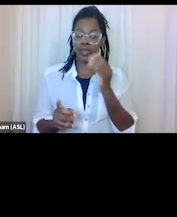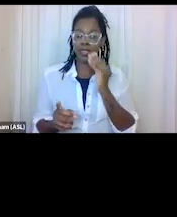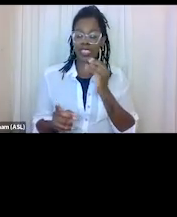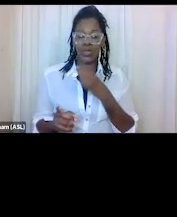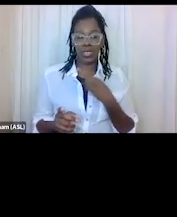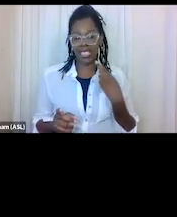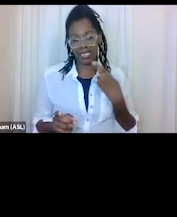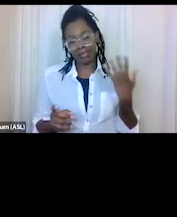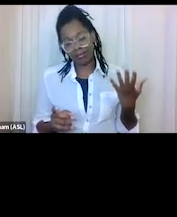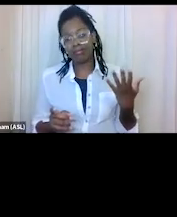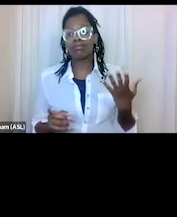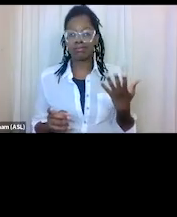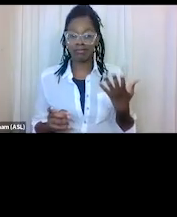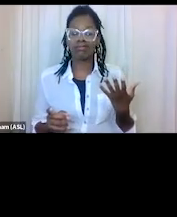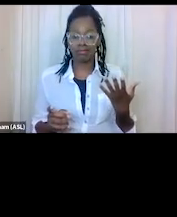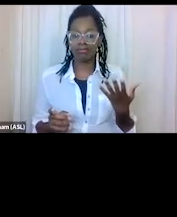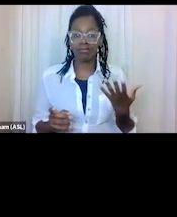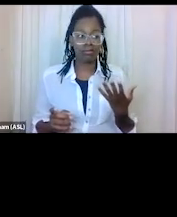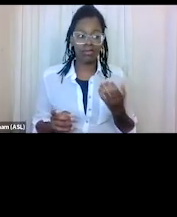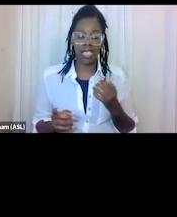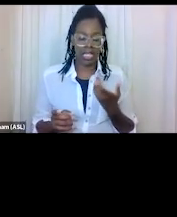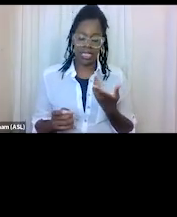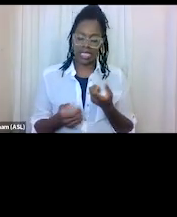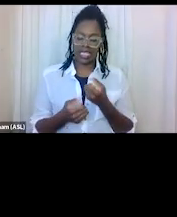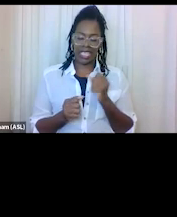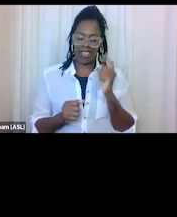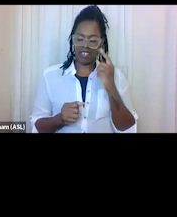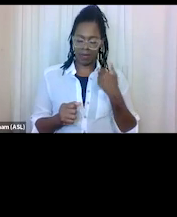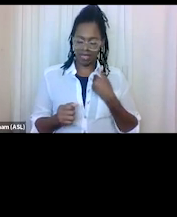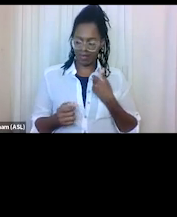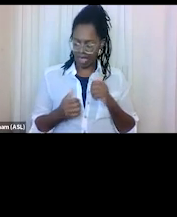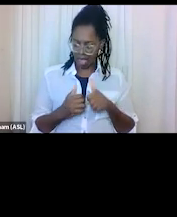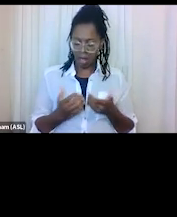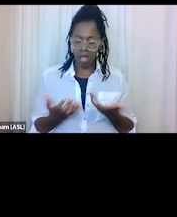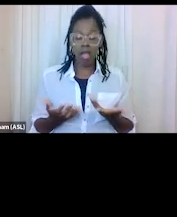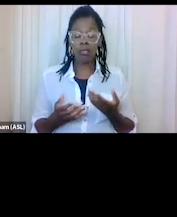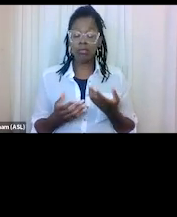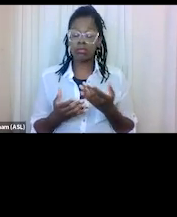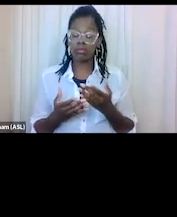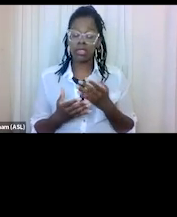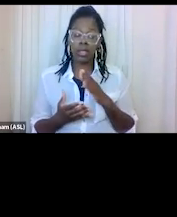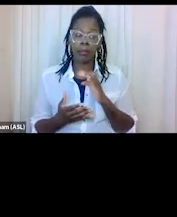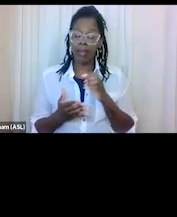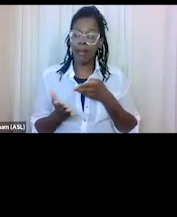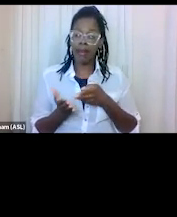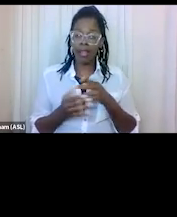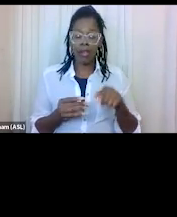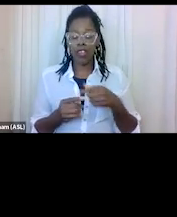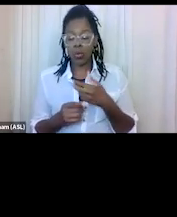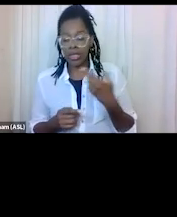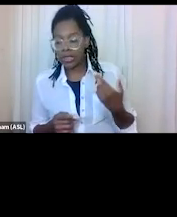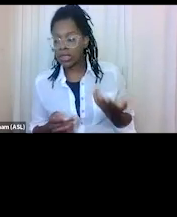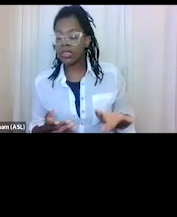risks and they're not sure how to create safety for themselves, being honest about what those risks are, being honest